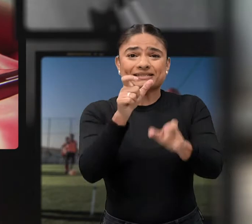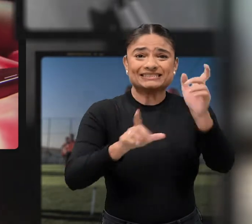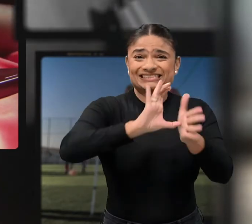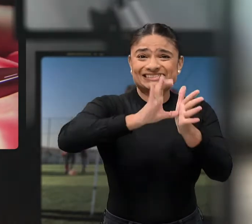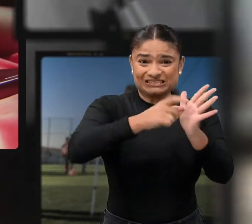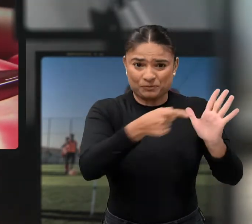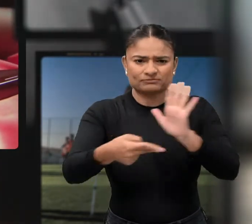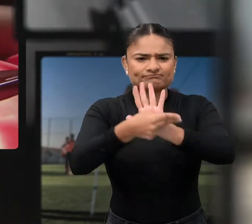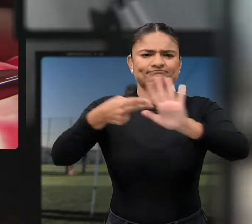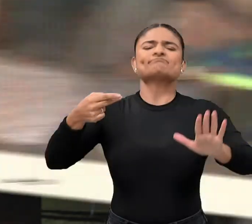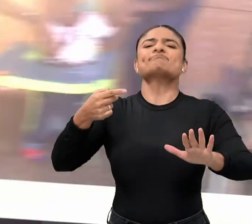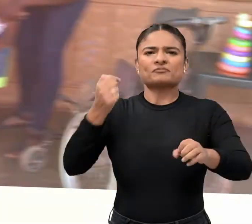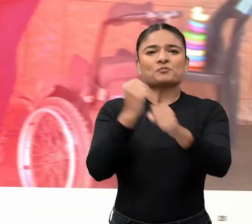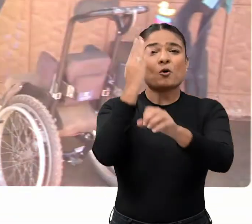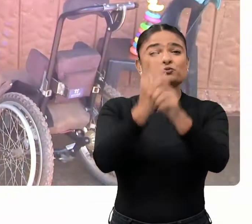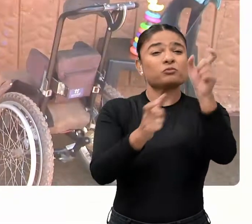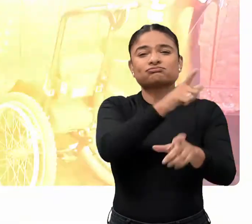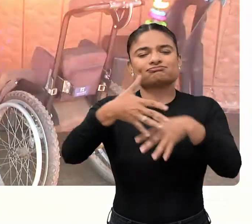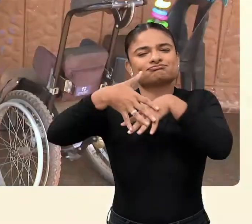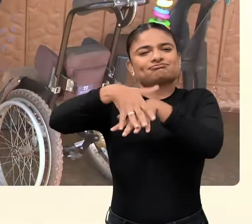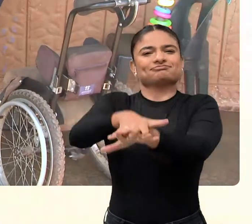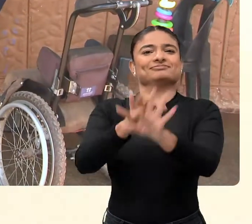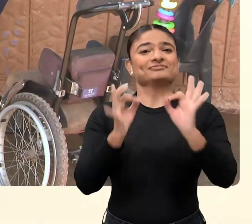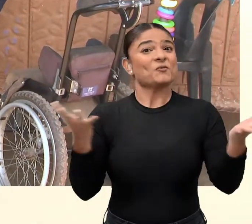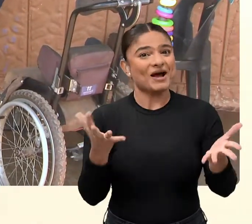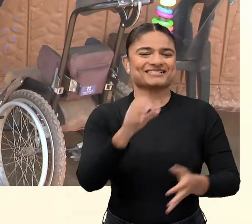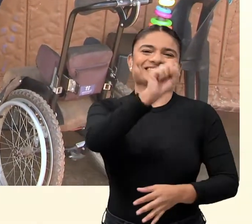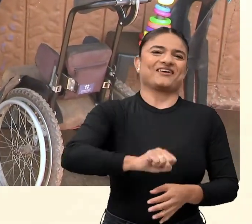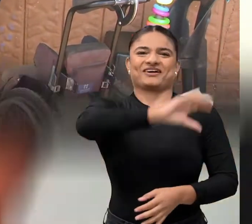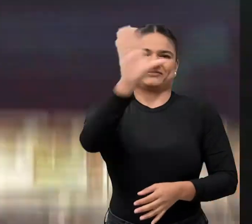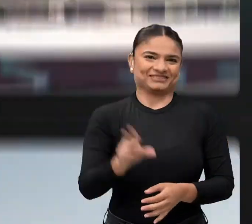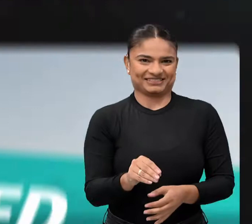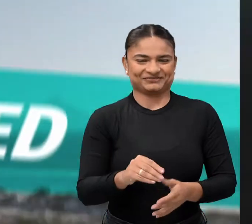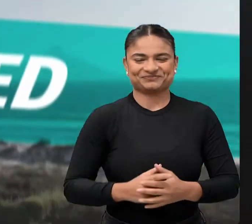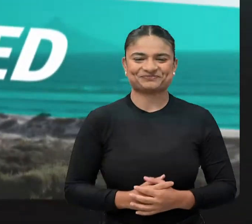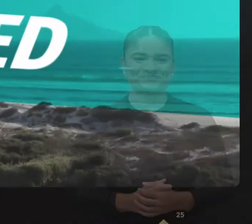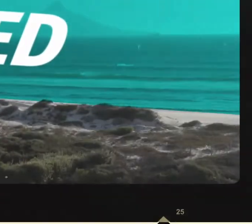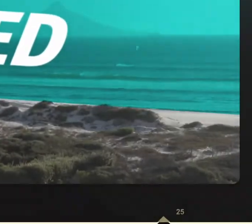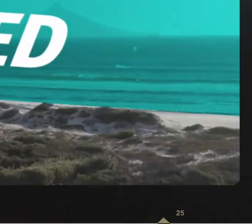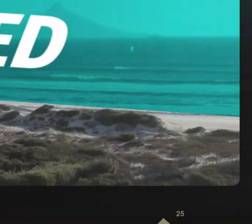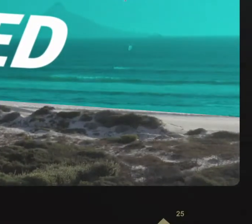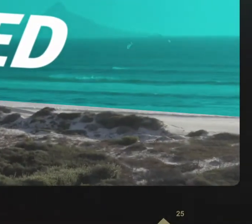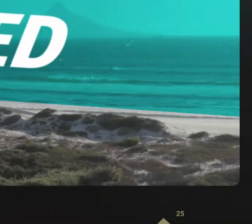persons with disabilities can and must make to building a disability-inclusive Mzansi.